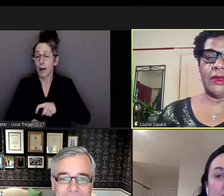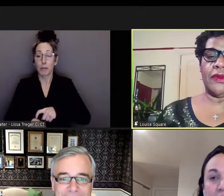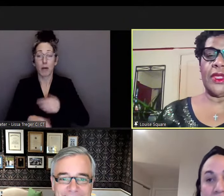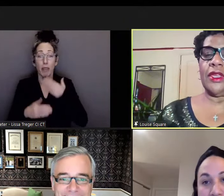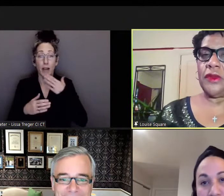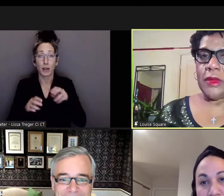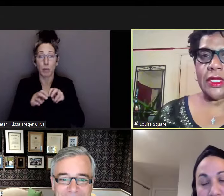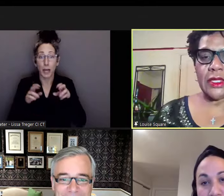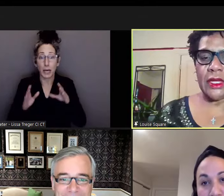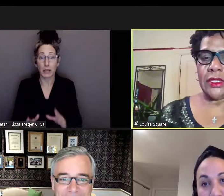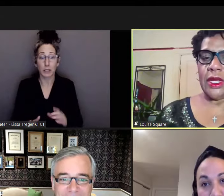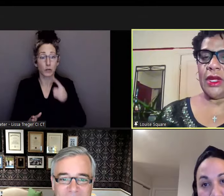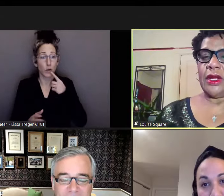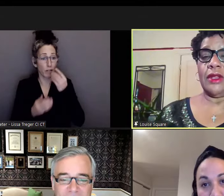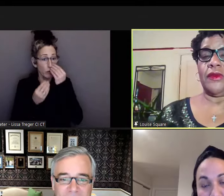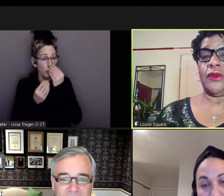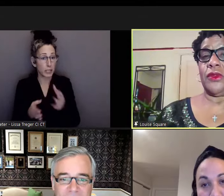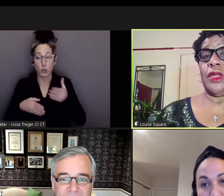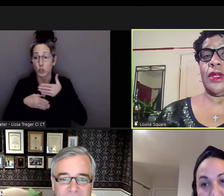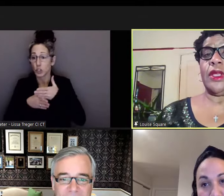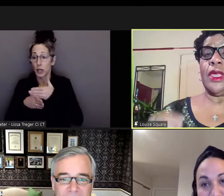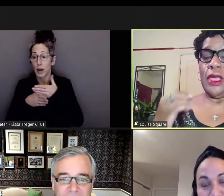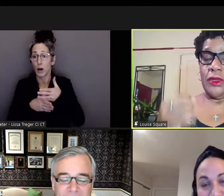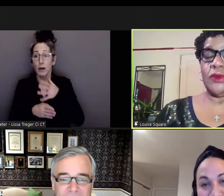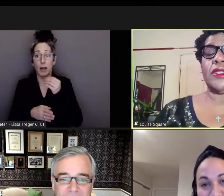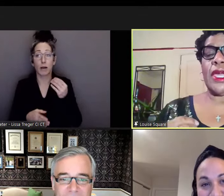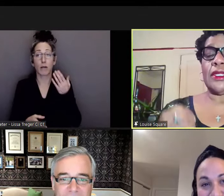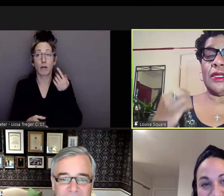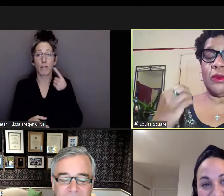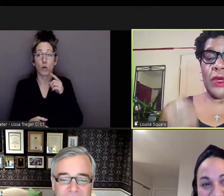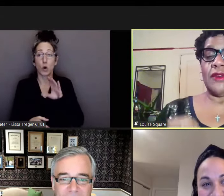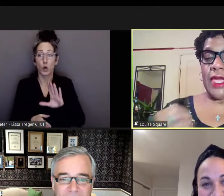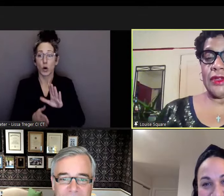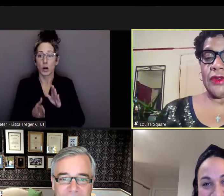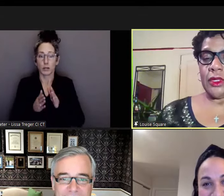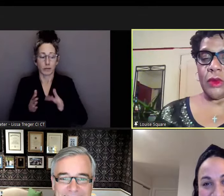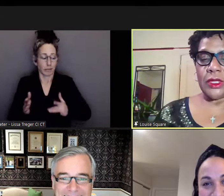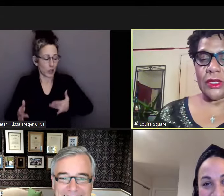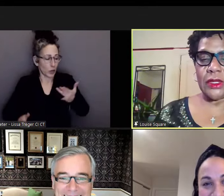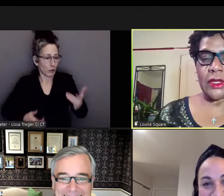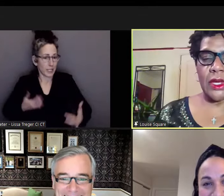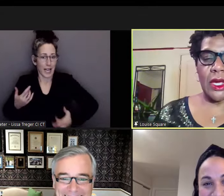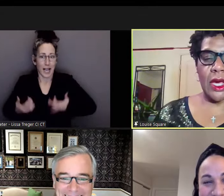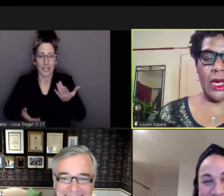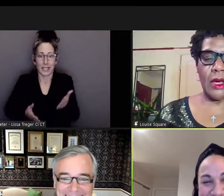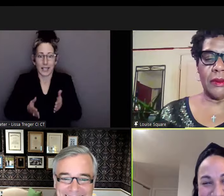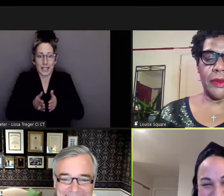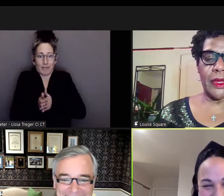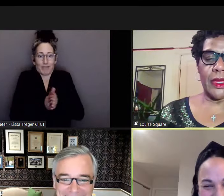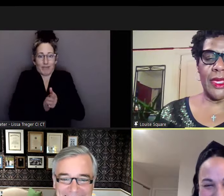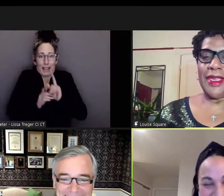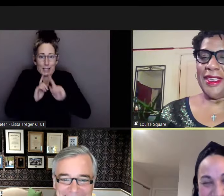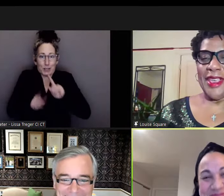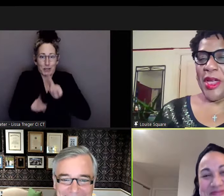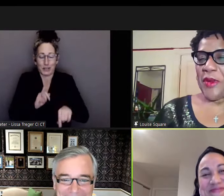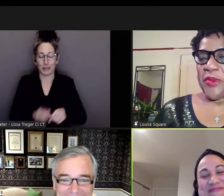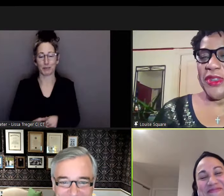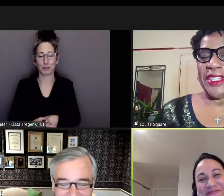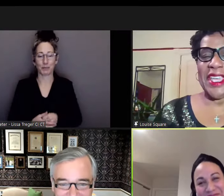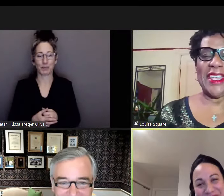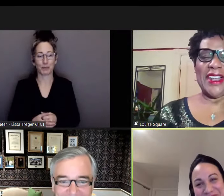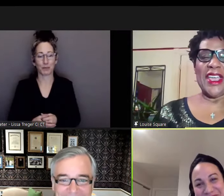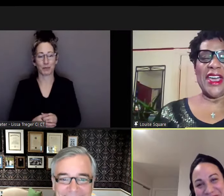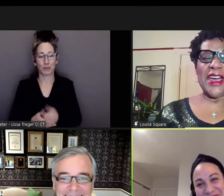this evening and for the information they shared and for their enthusiastic way of answering the questions.